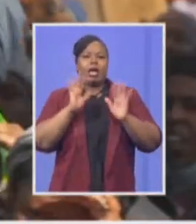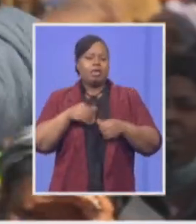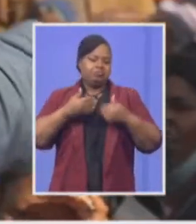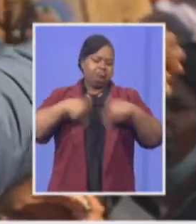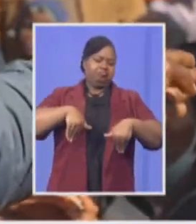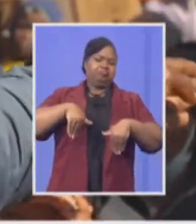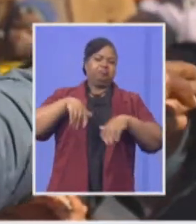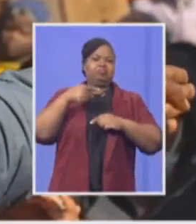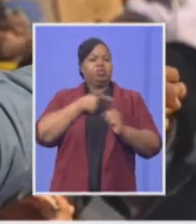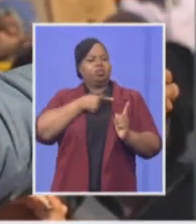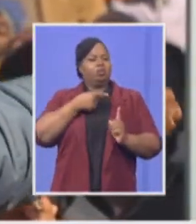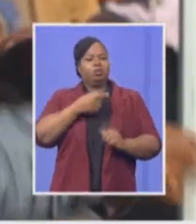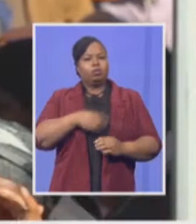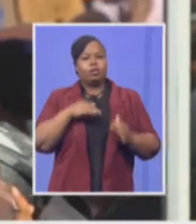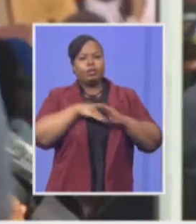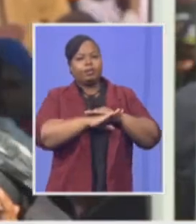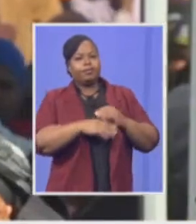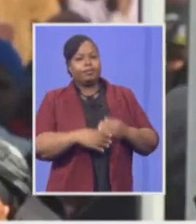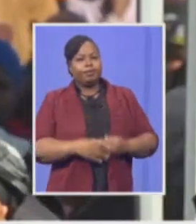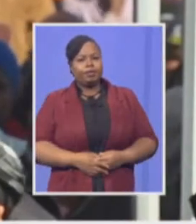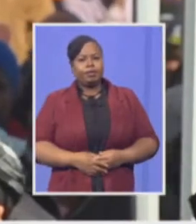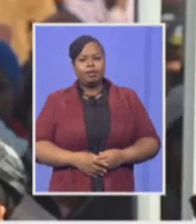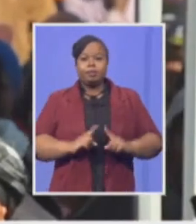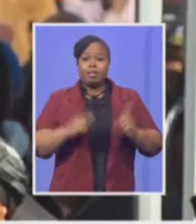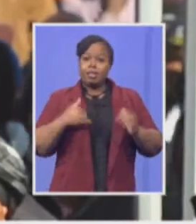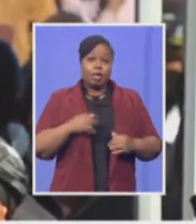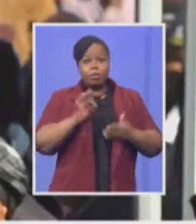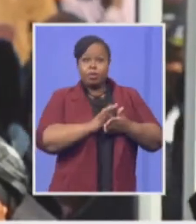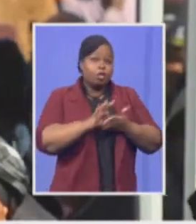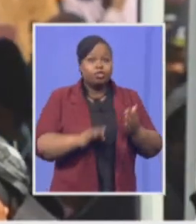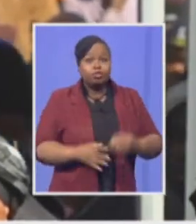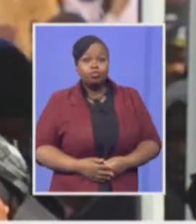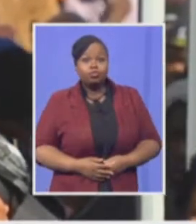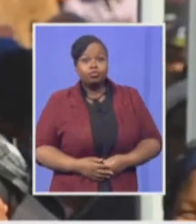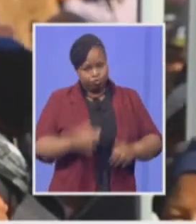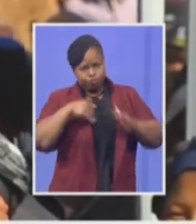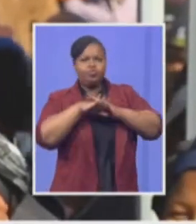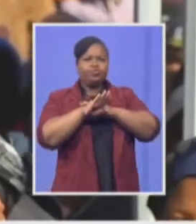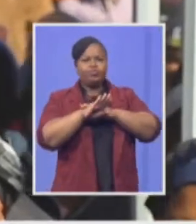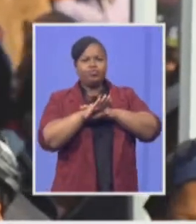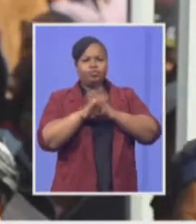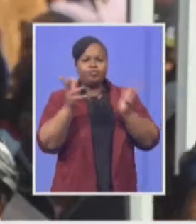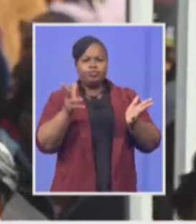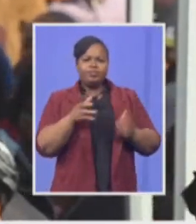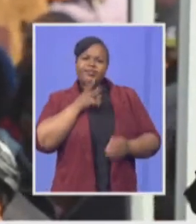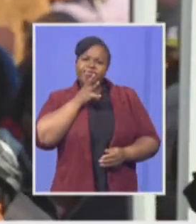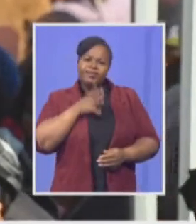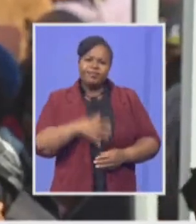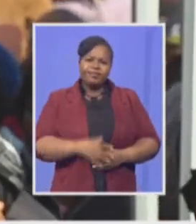go Nomzamo. But comes the elections, you are here in numbers.